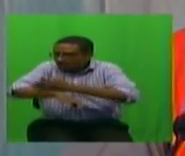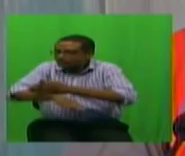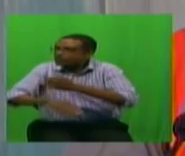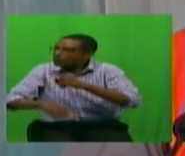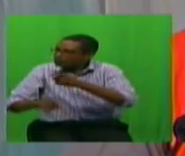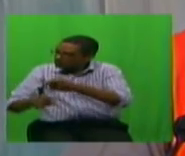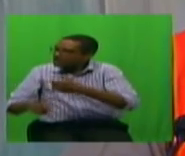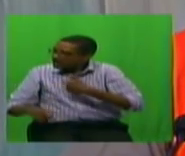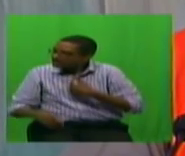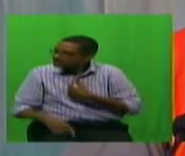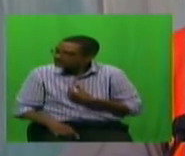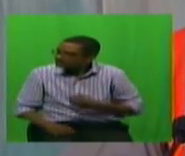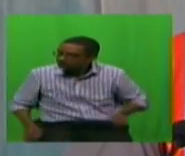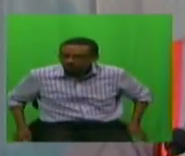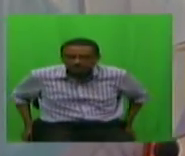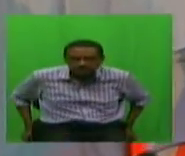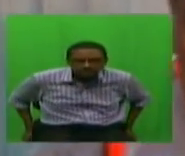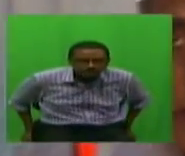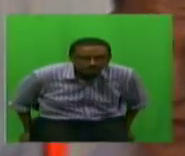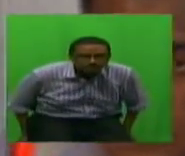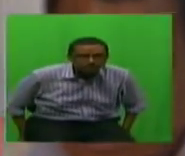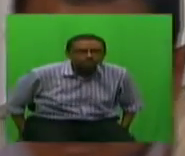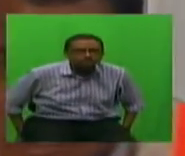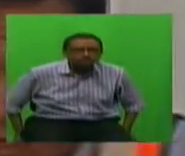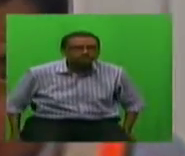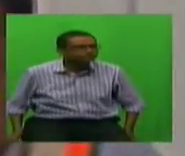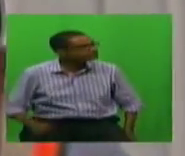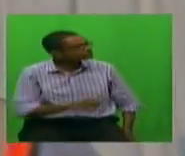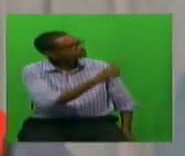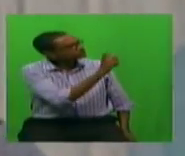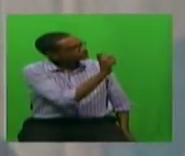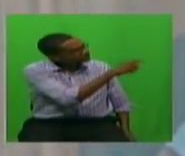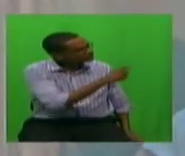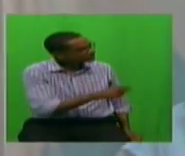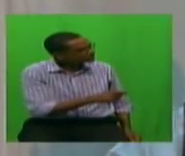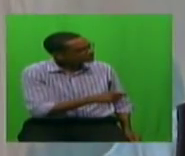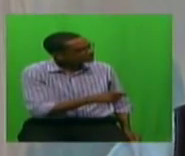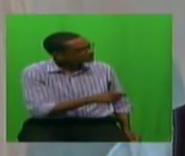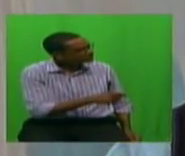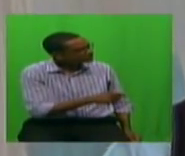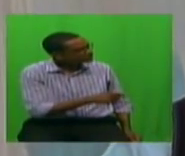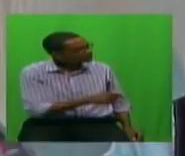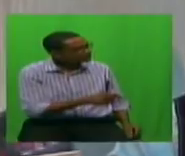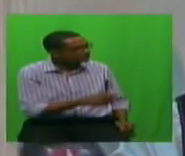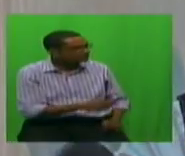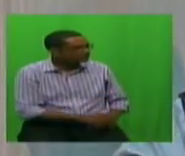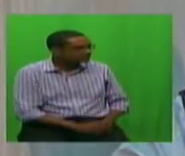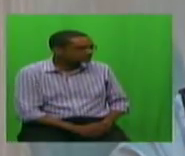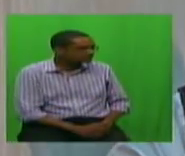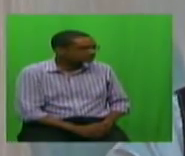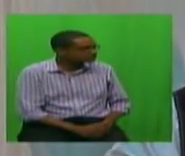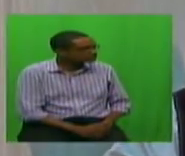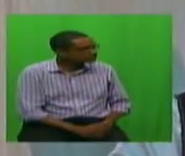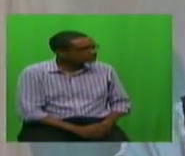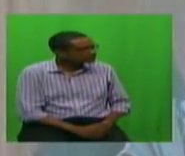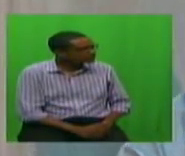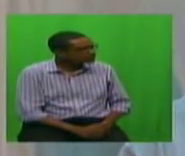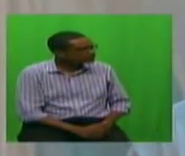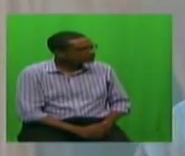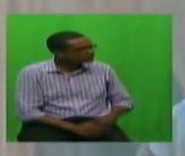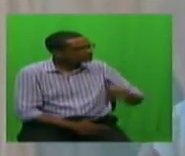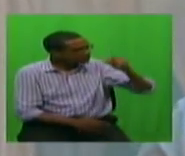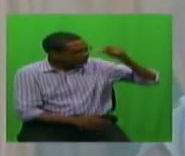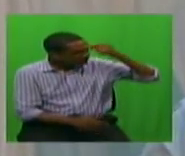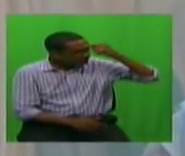volume. Minister Young, is the government now looking at a policy, just piggybacking on Mark's question there, at your policy